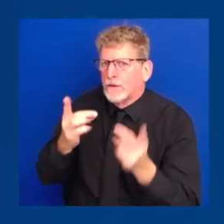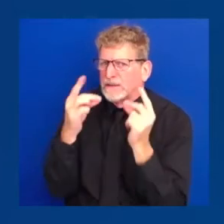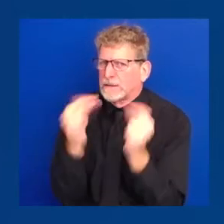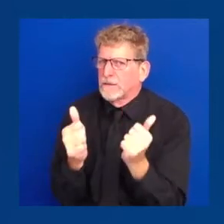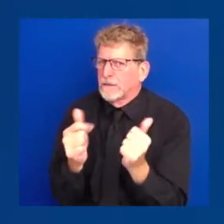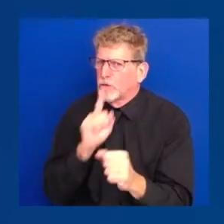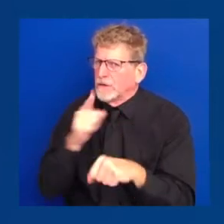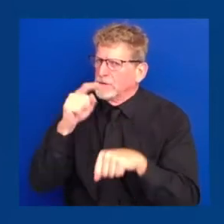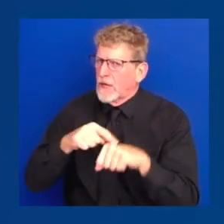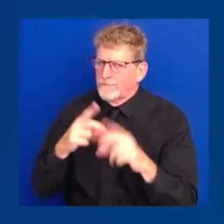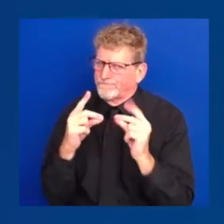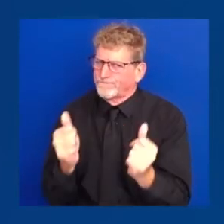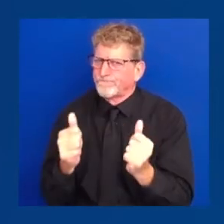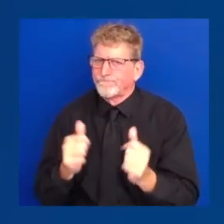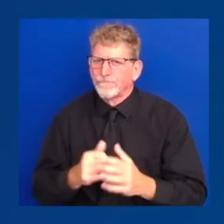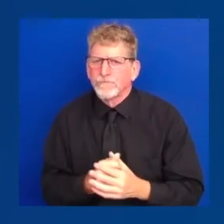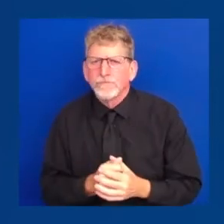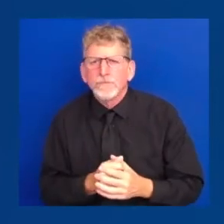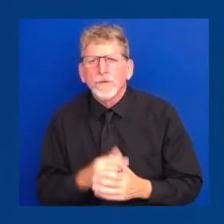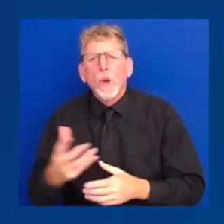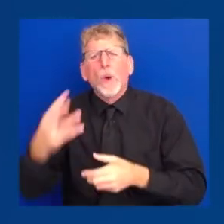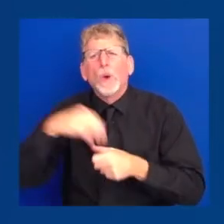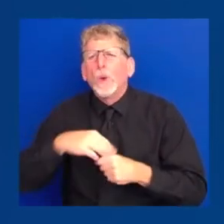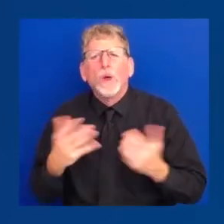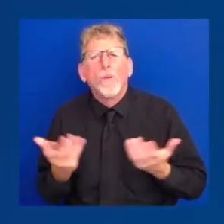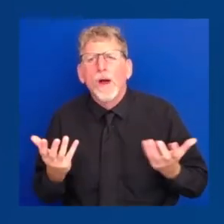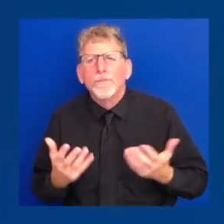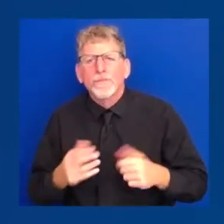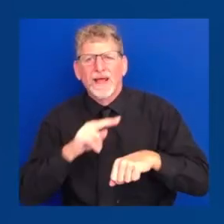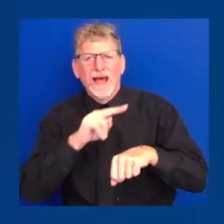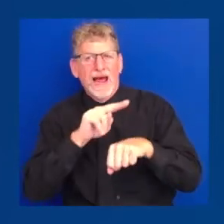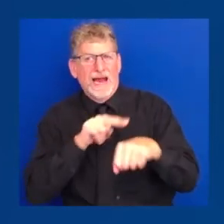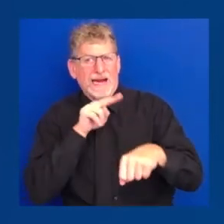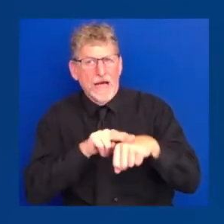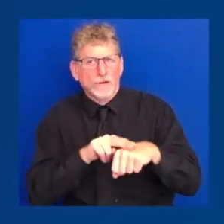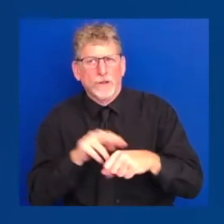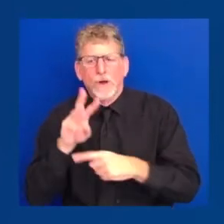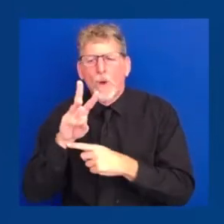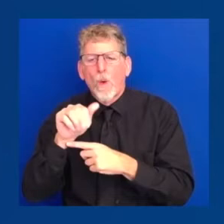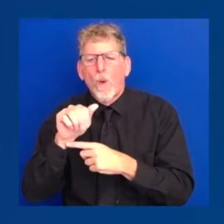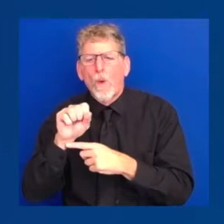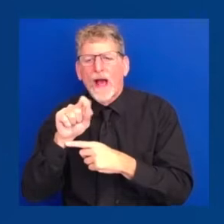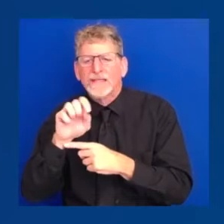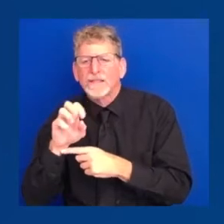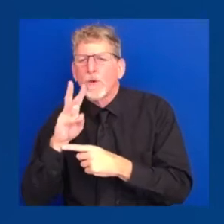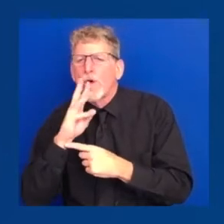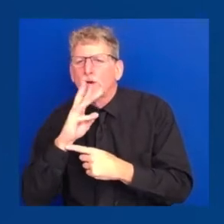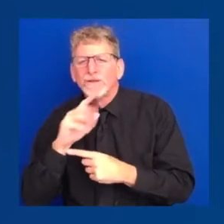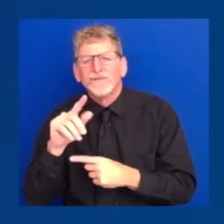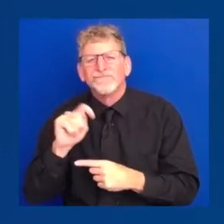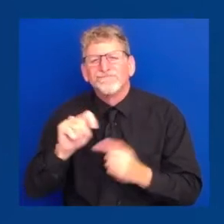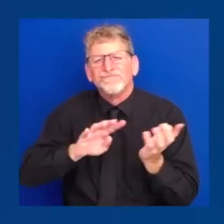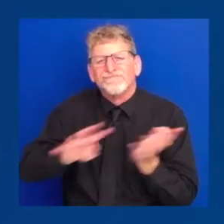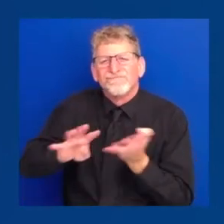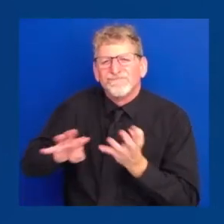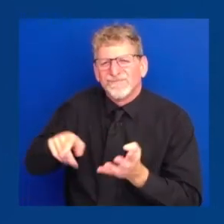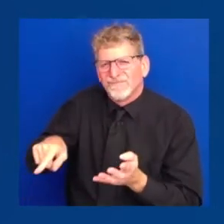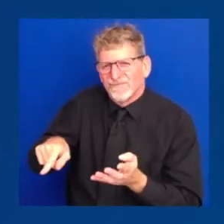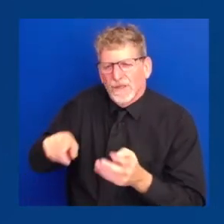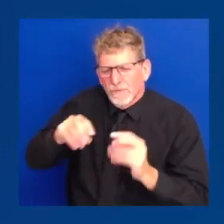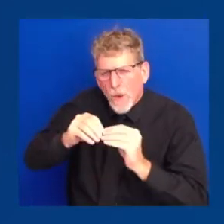our National Wastewater Surveillance System and the National Syndromic Surveillance Program to better anticipate a rise in